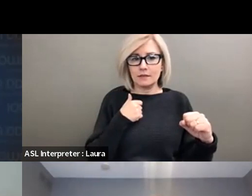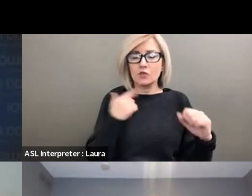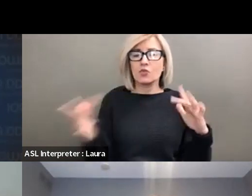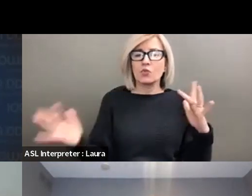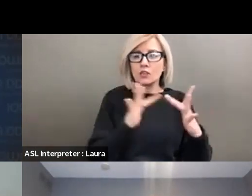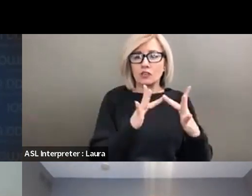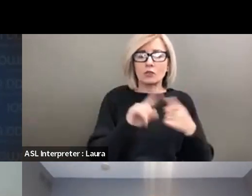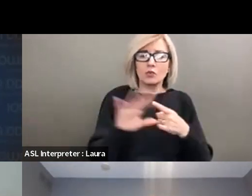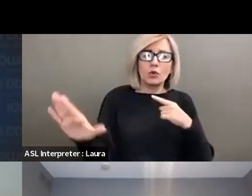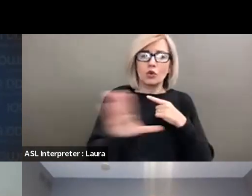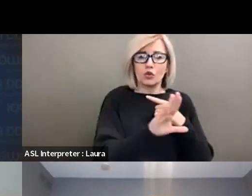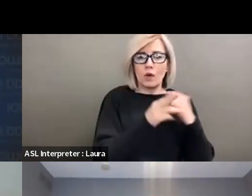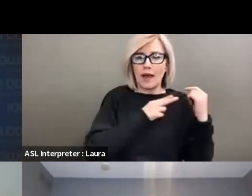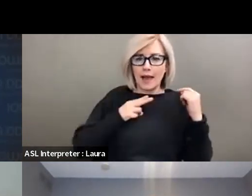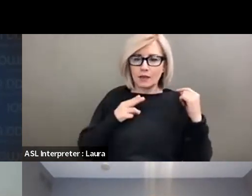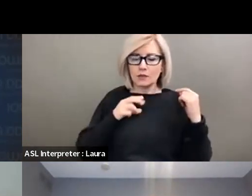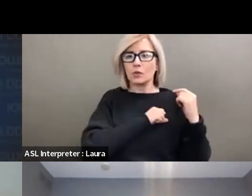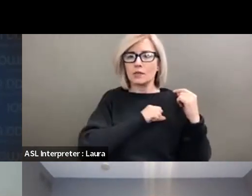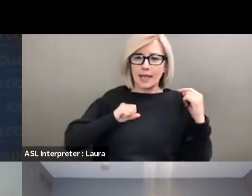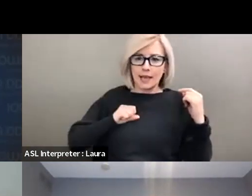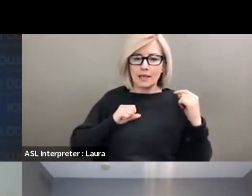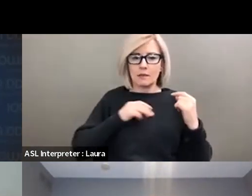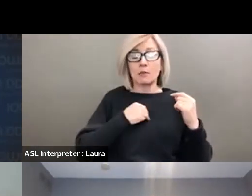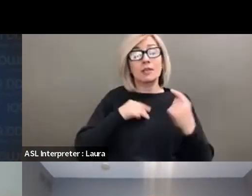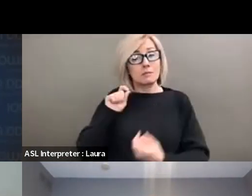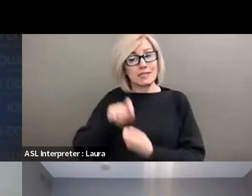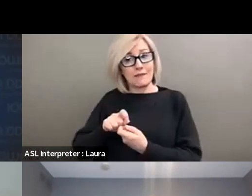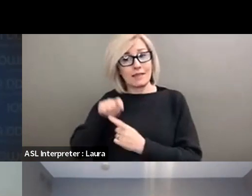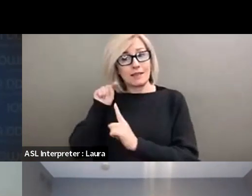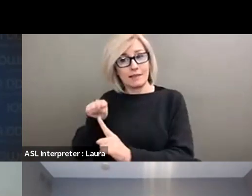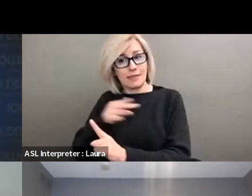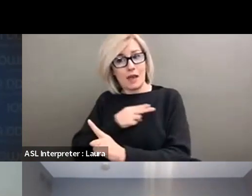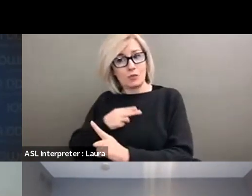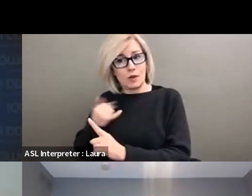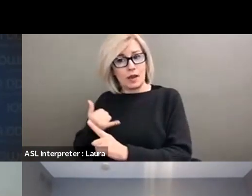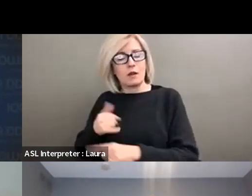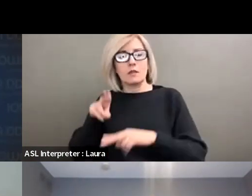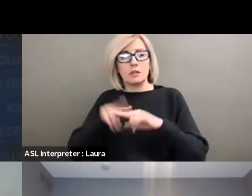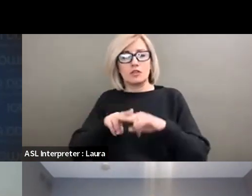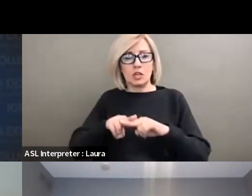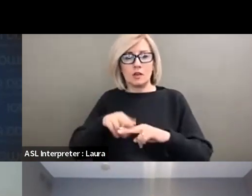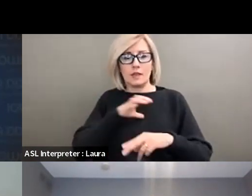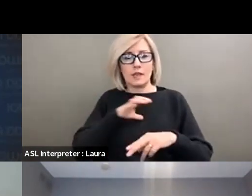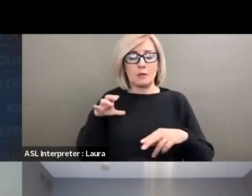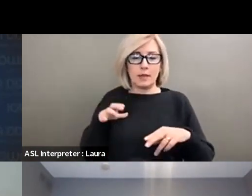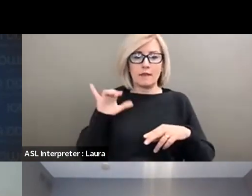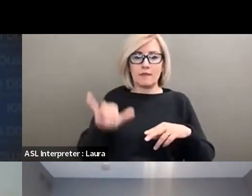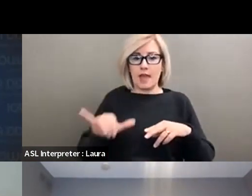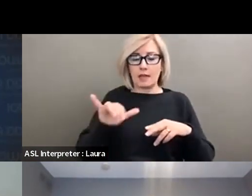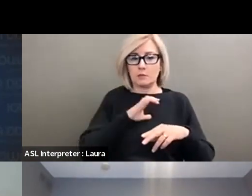to your House or Senate members, especially in the House. The chairman of the committee, of that Judiciary Committee,